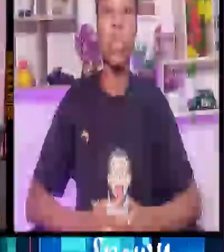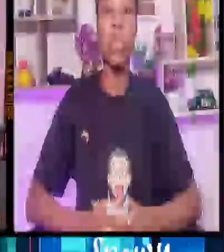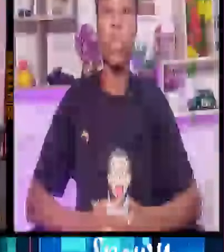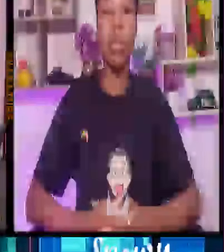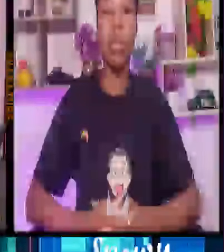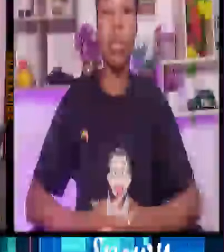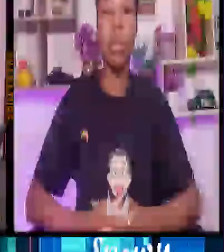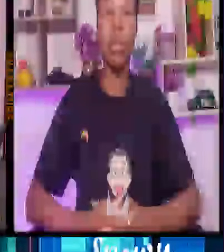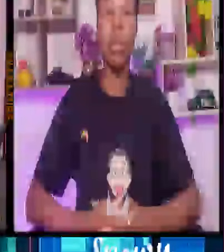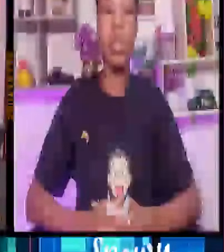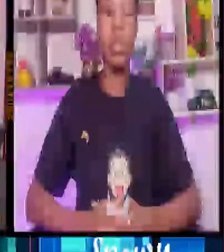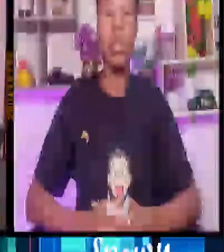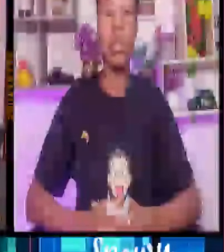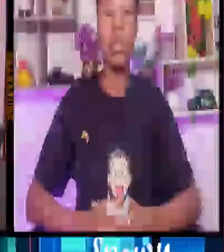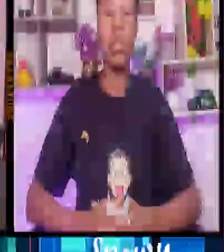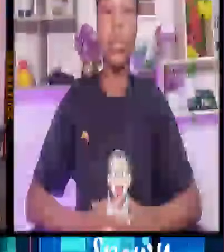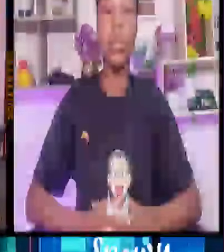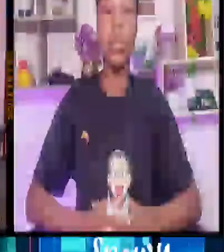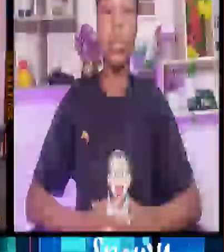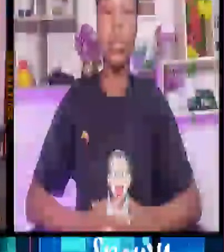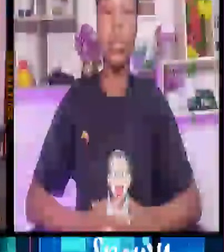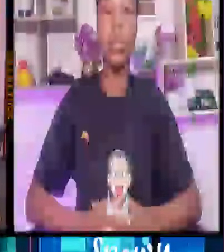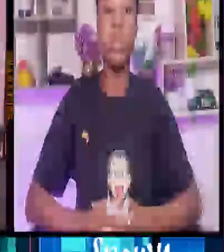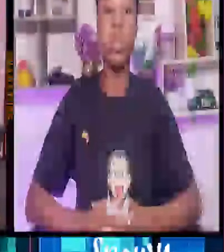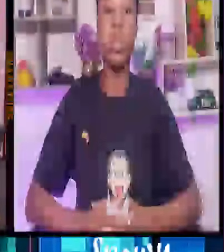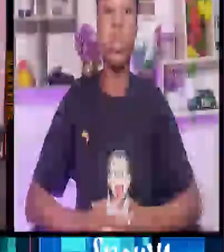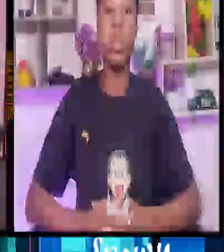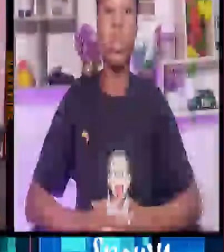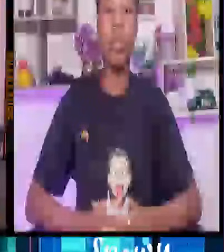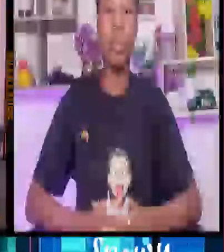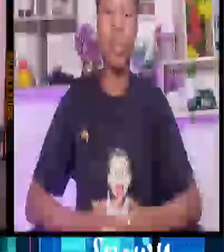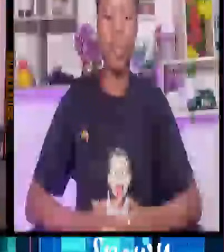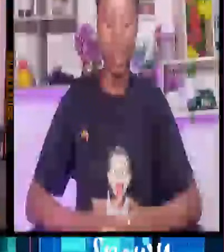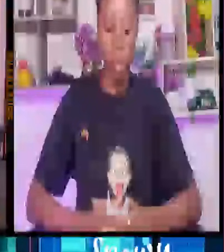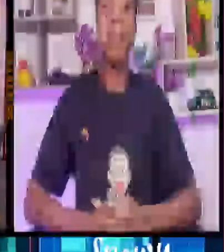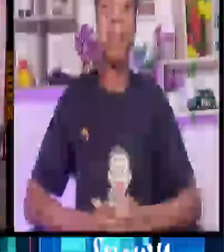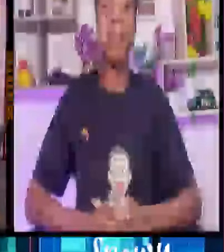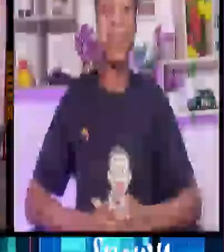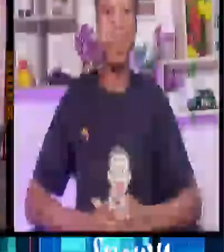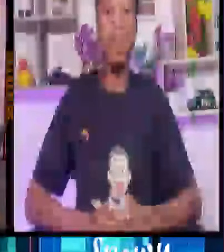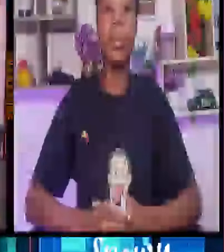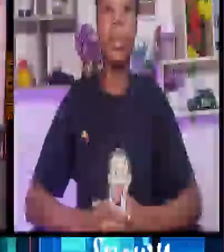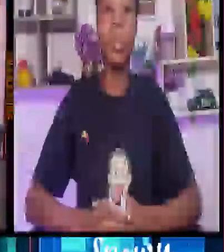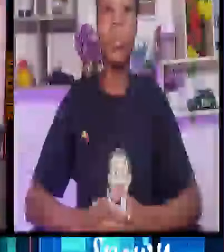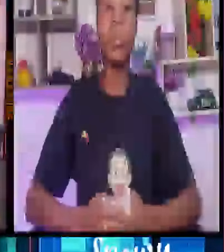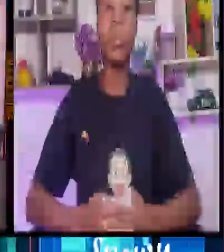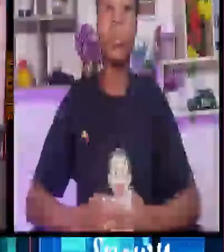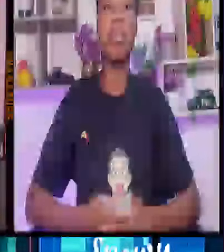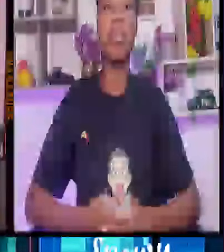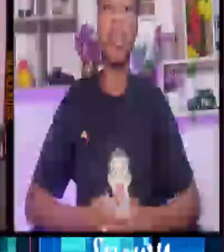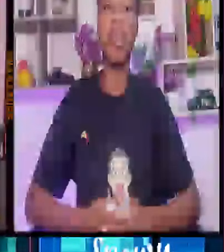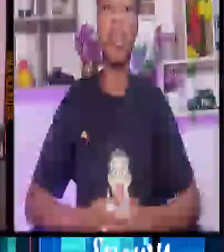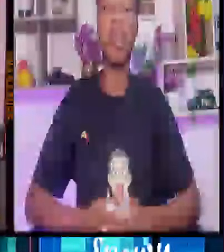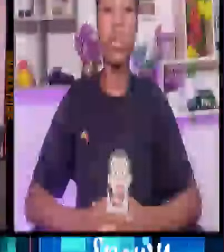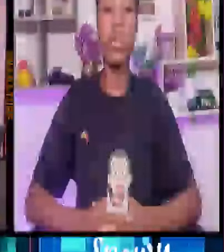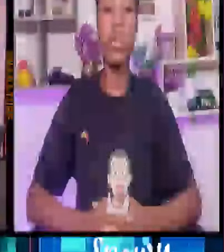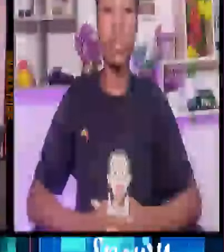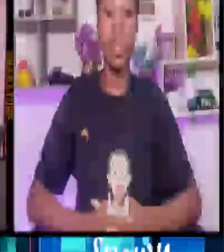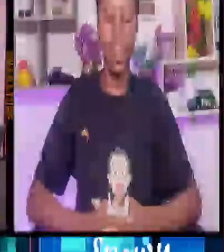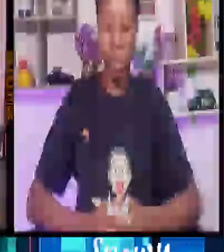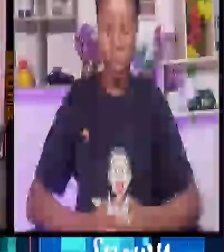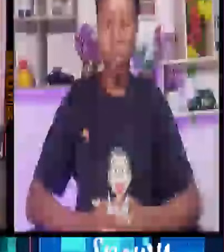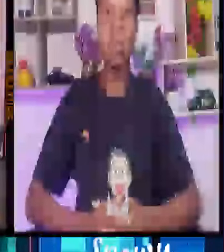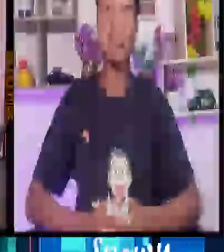I indicated, with hindsight of what is going on social media in relation to this particular event,